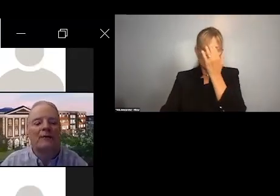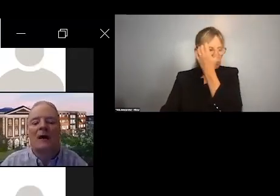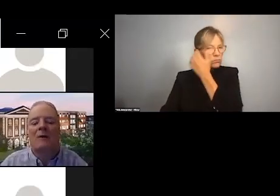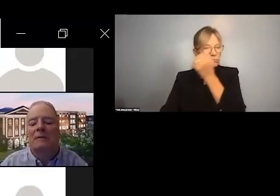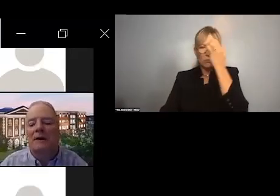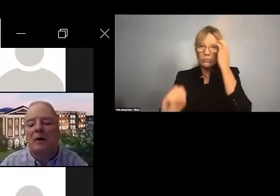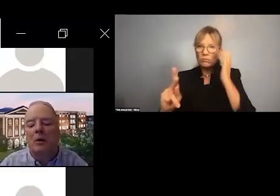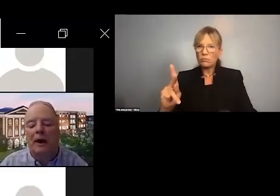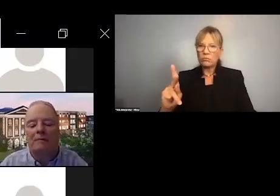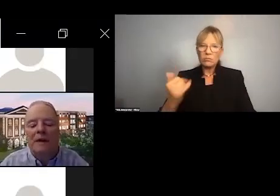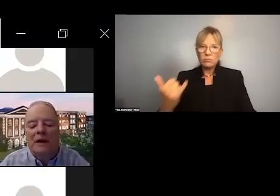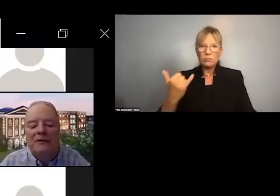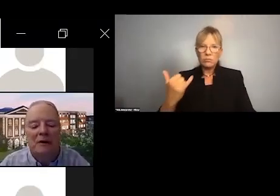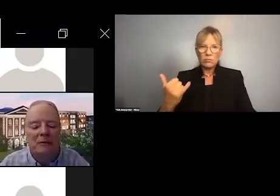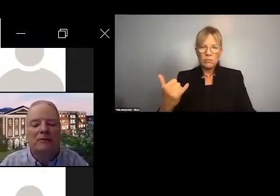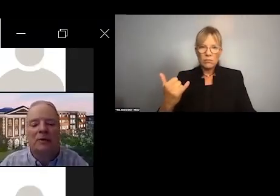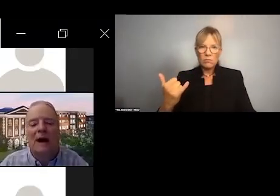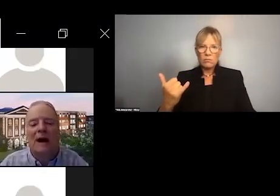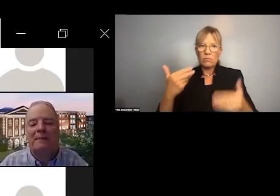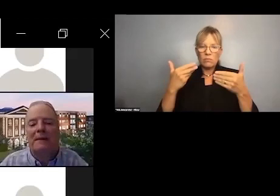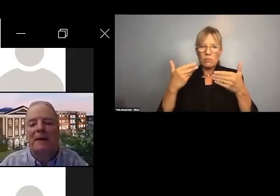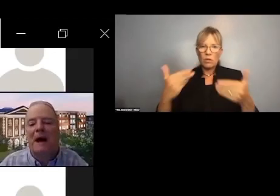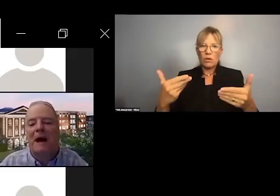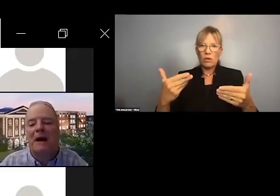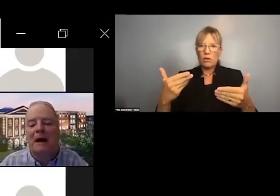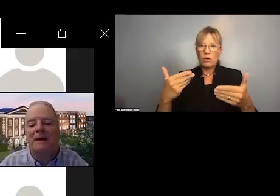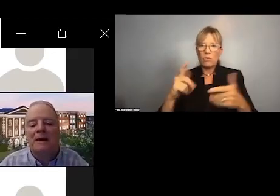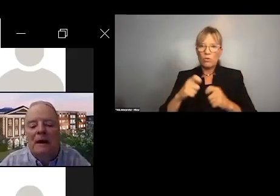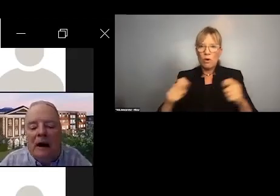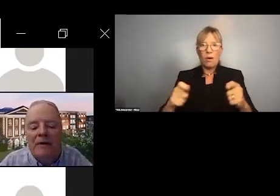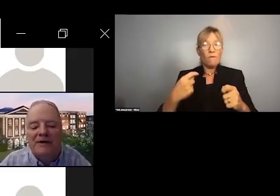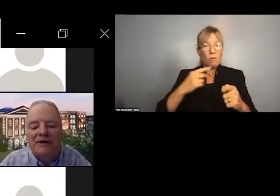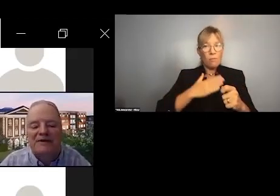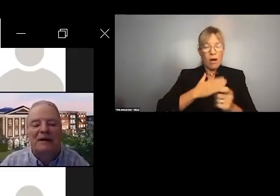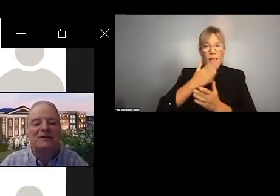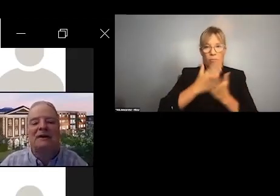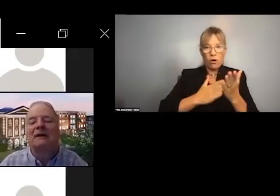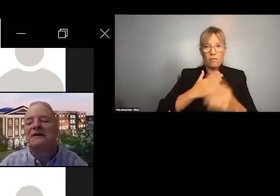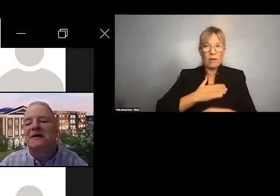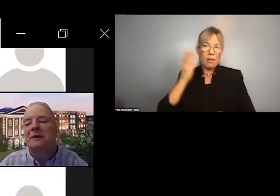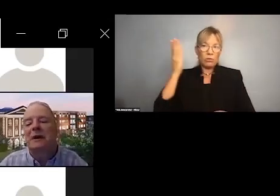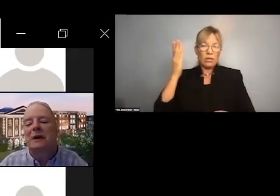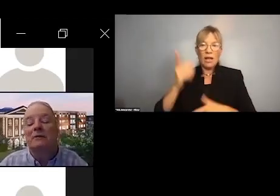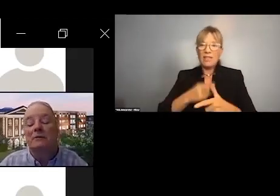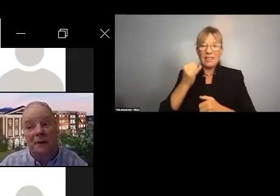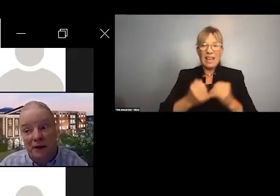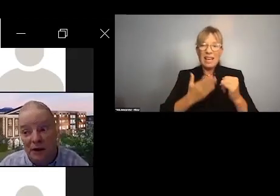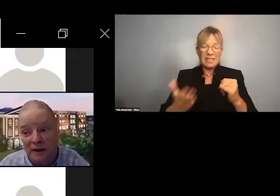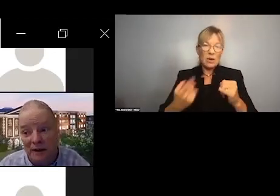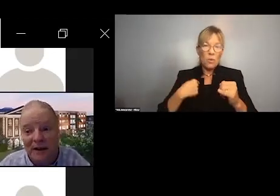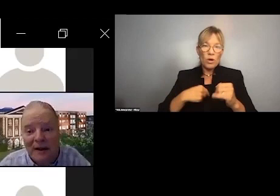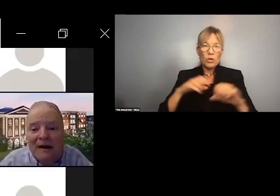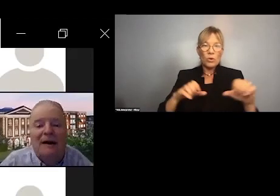Okay, so now I'm going to go toward wrapping up on my end of the presentation. And the last thing we are